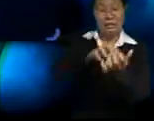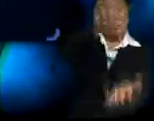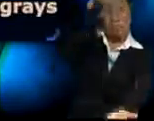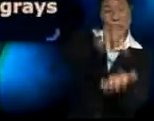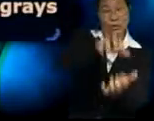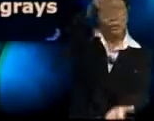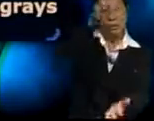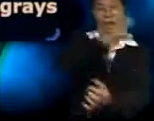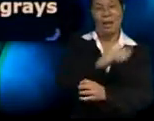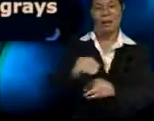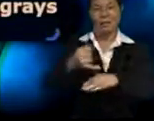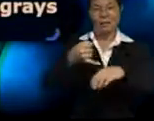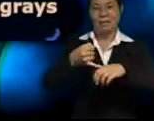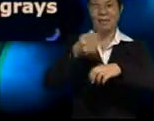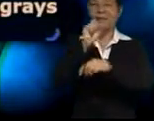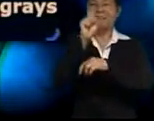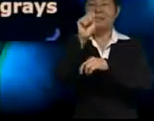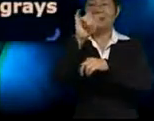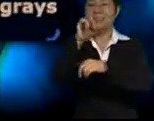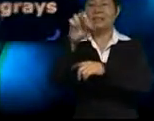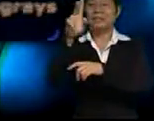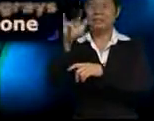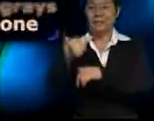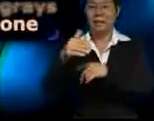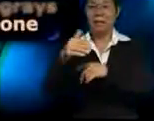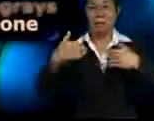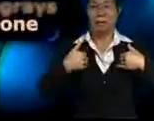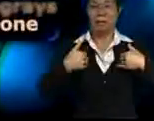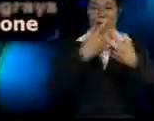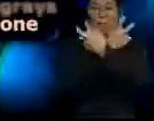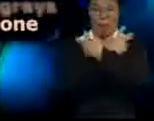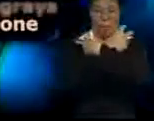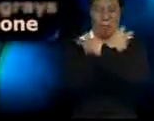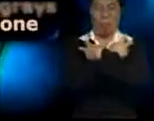Sharks and stingrays have bones made of cartilage.